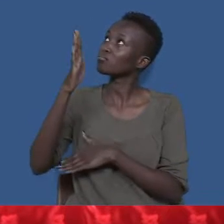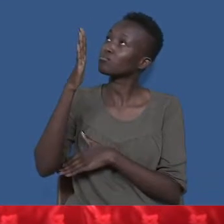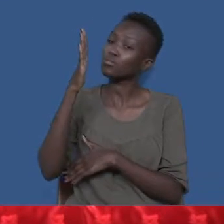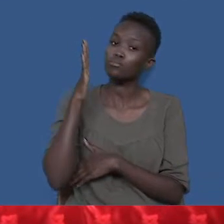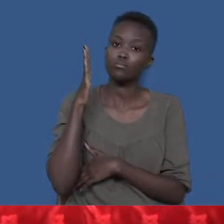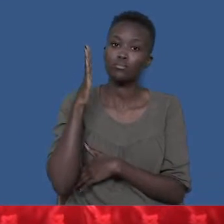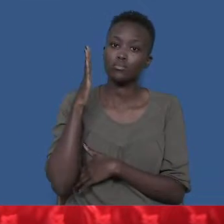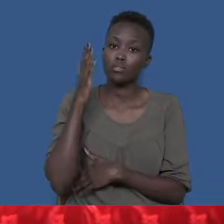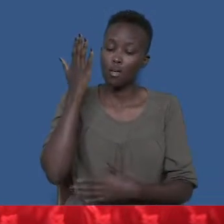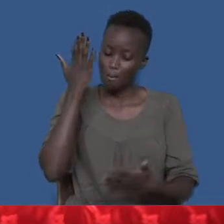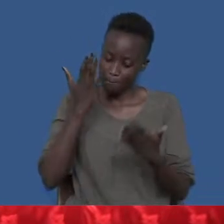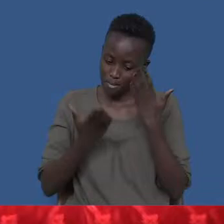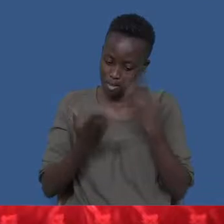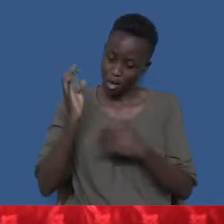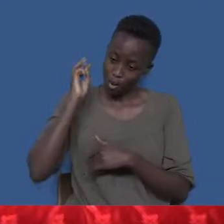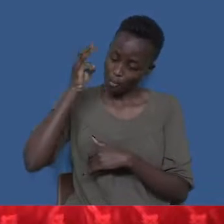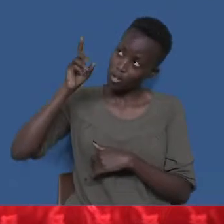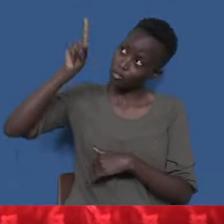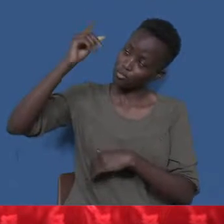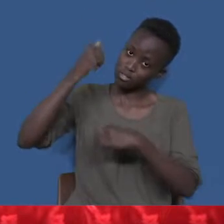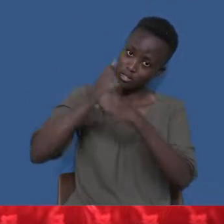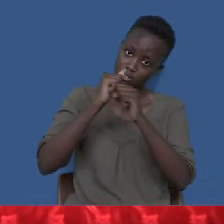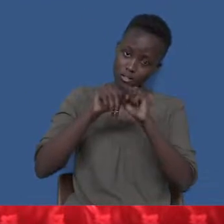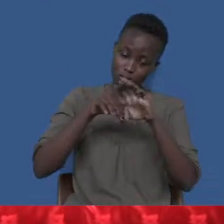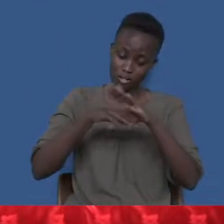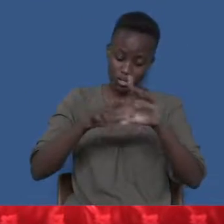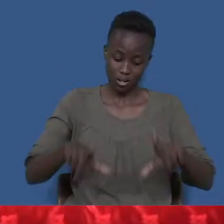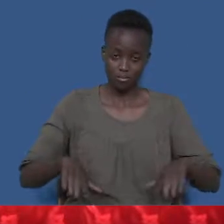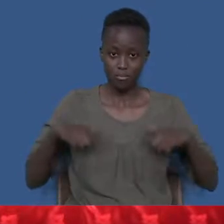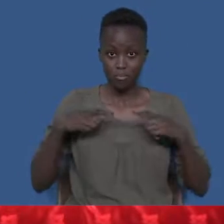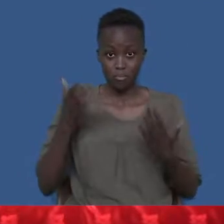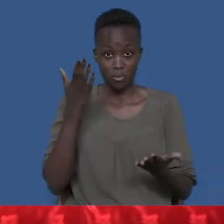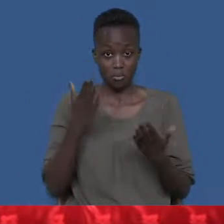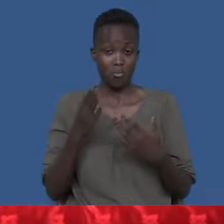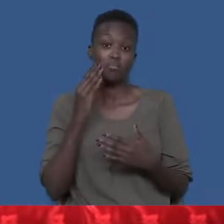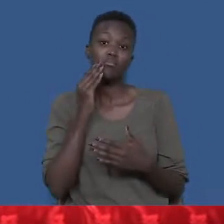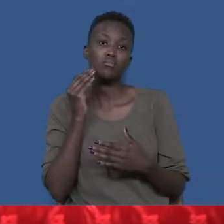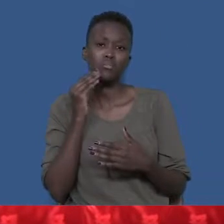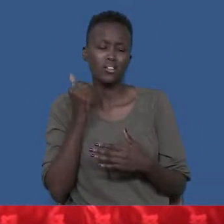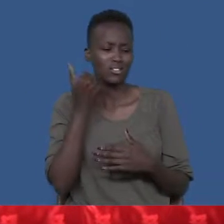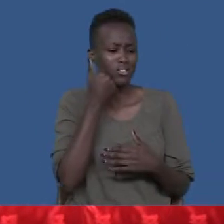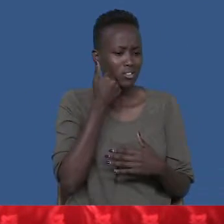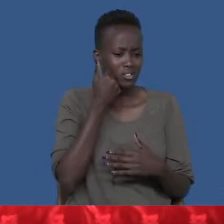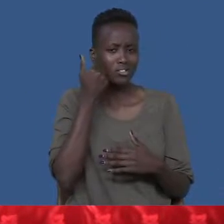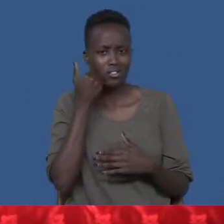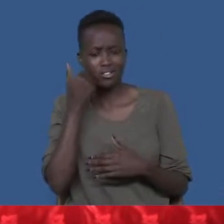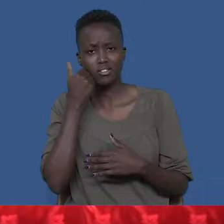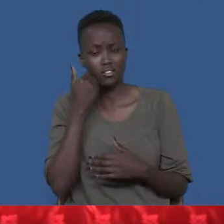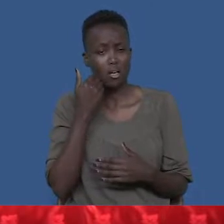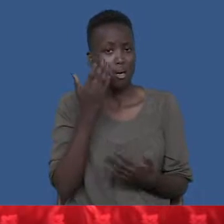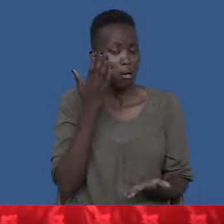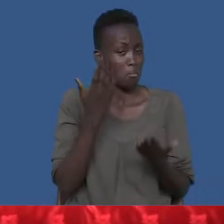that let your will be done. Maybe you are experiencing a series of sicknesses, or